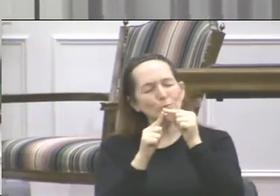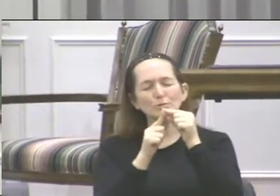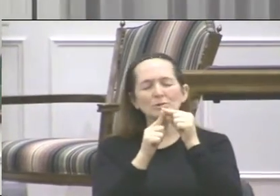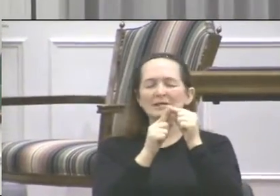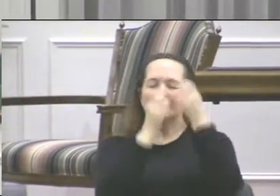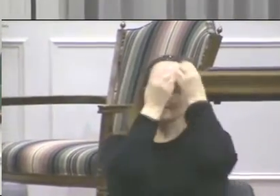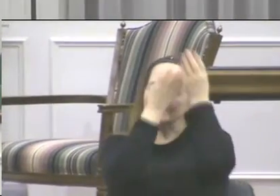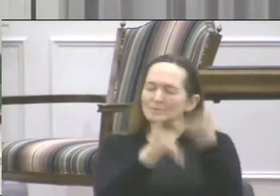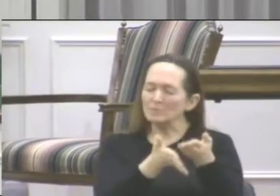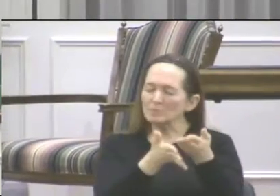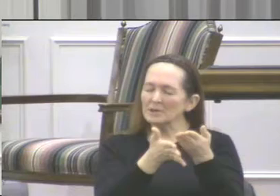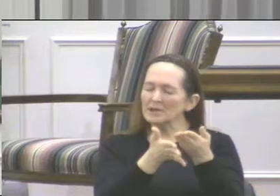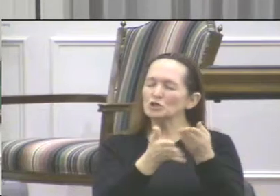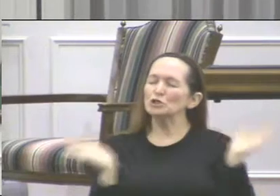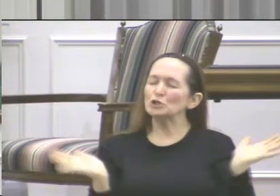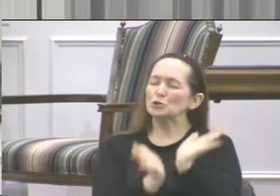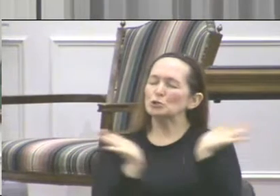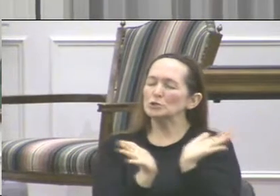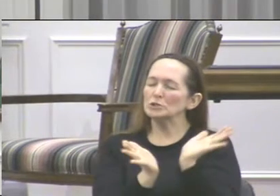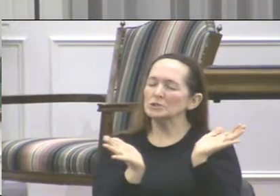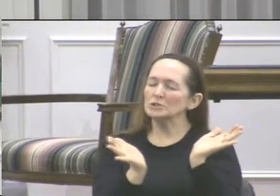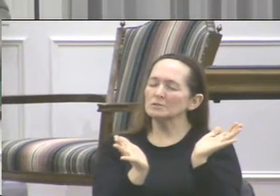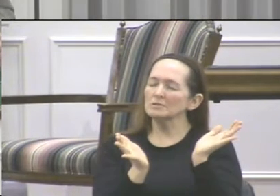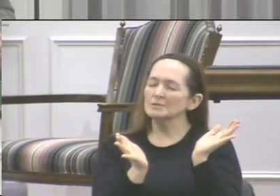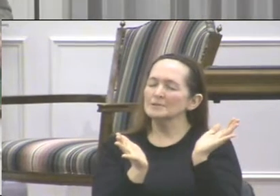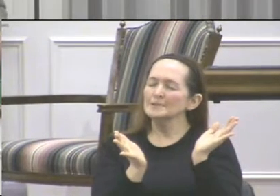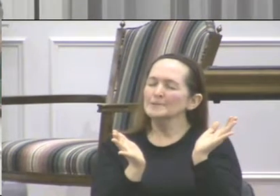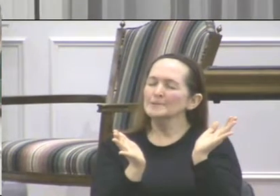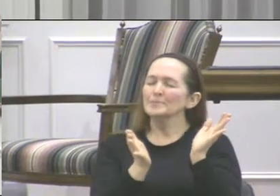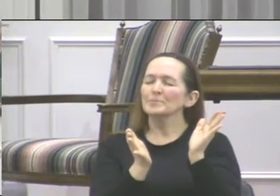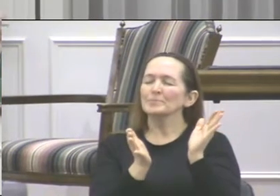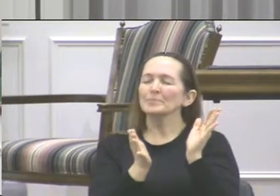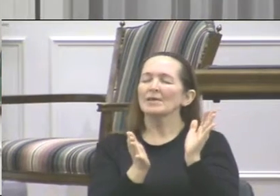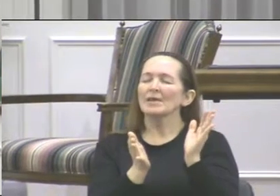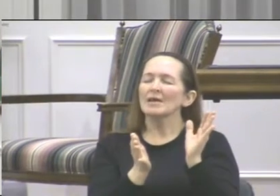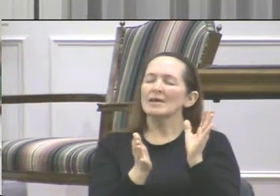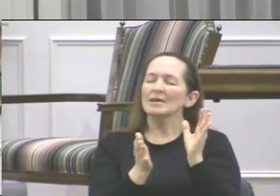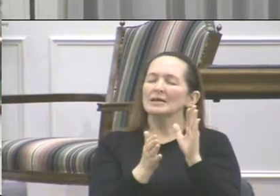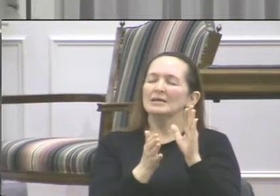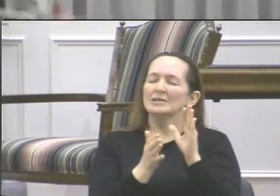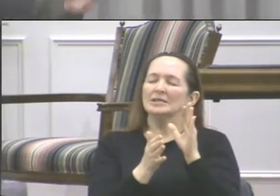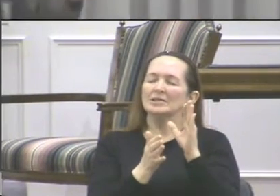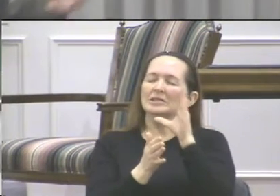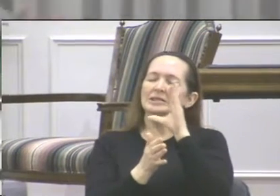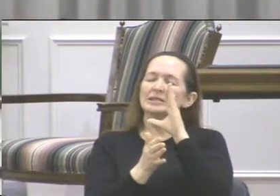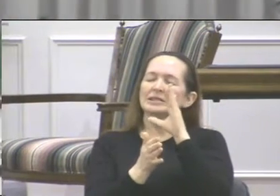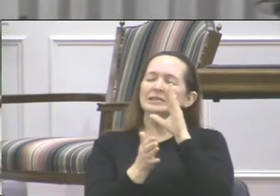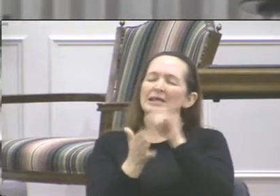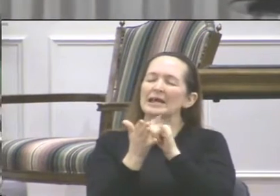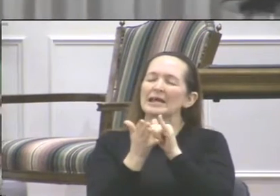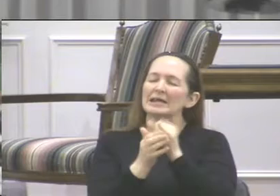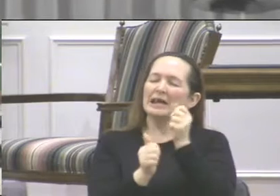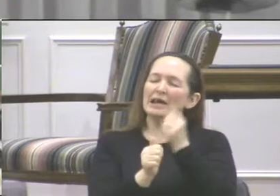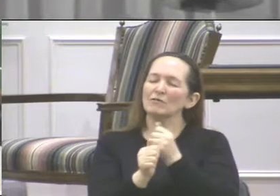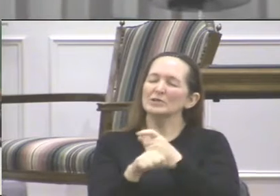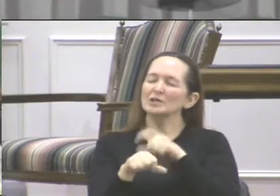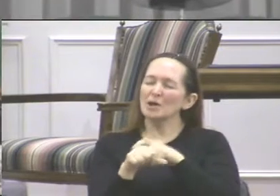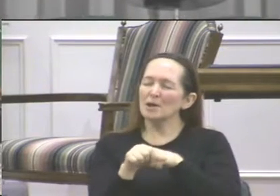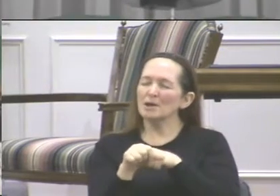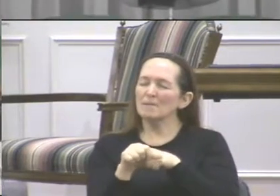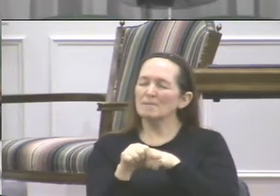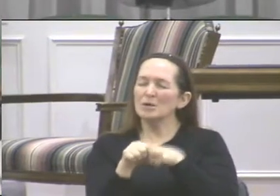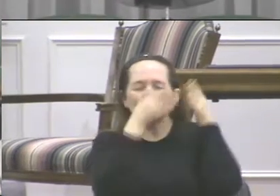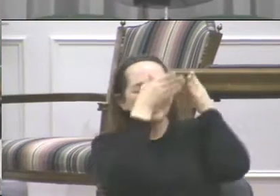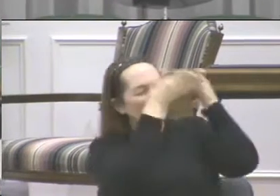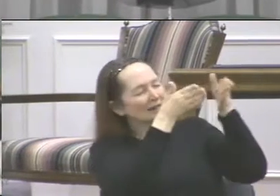instruction, its encouragement, its correction, and its reproof. That every time we engage, we receive.